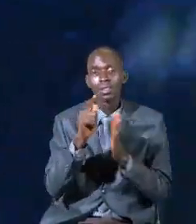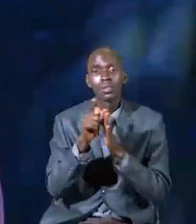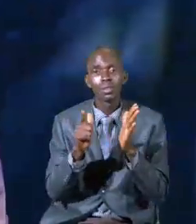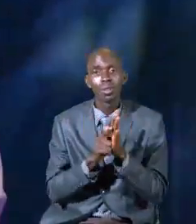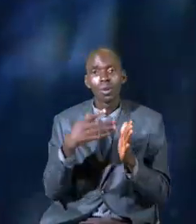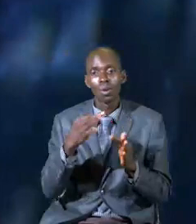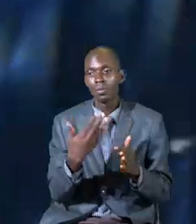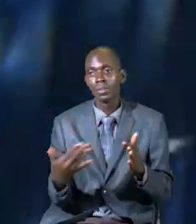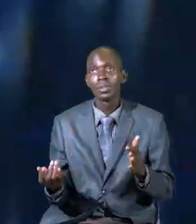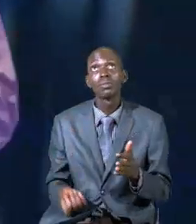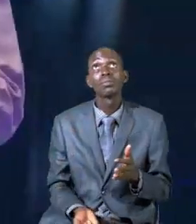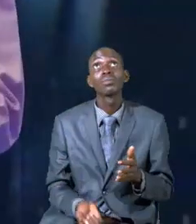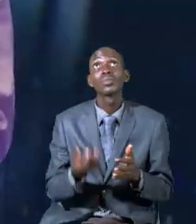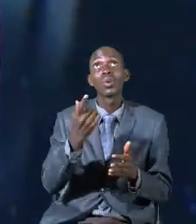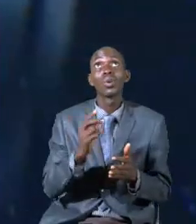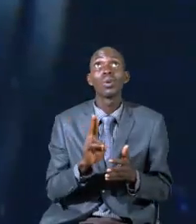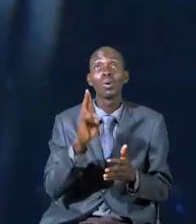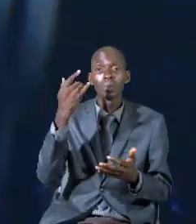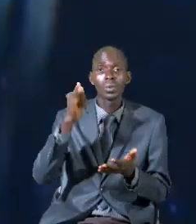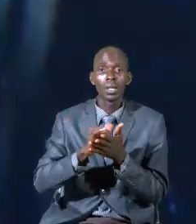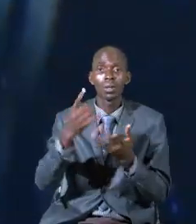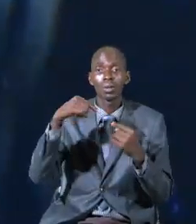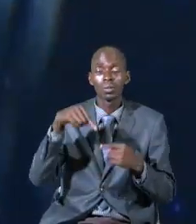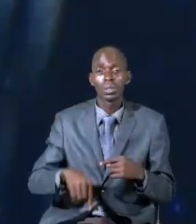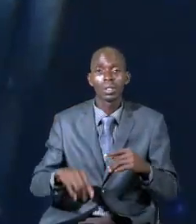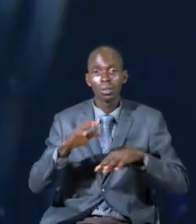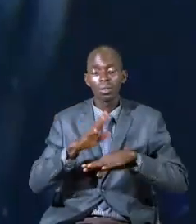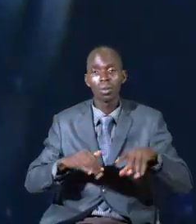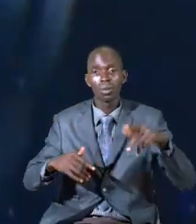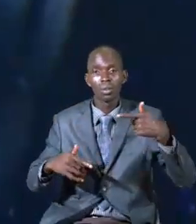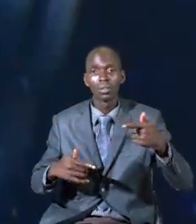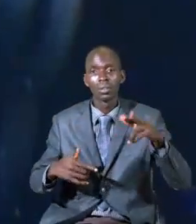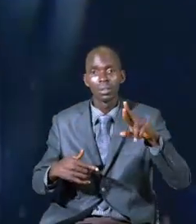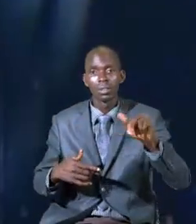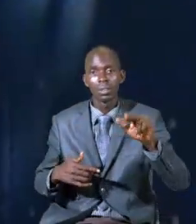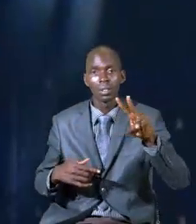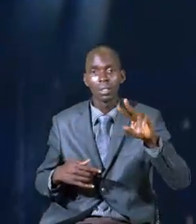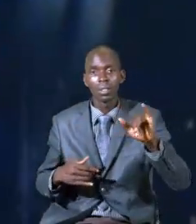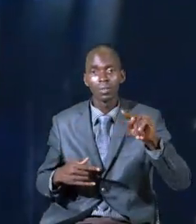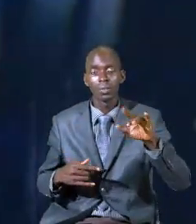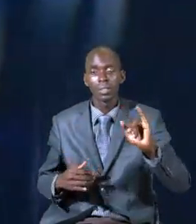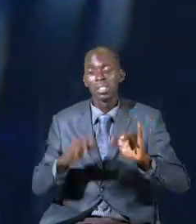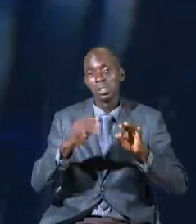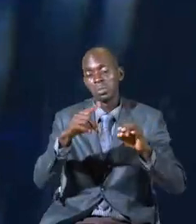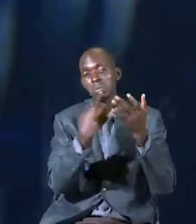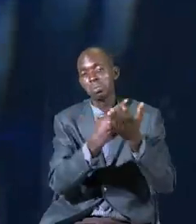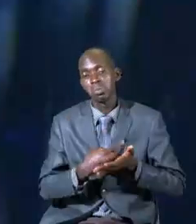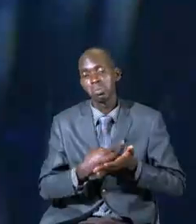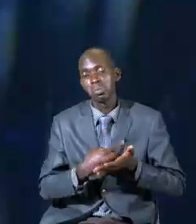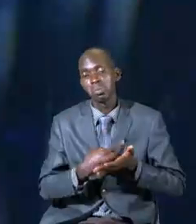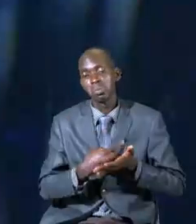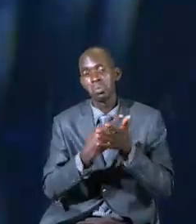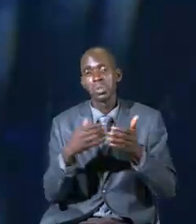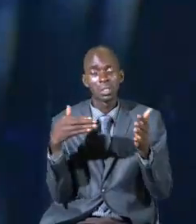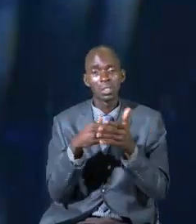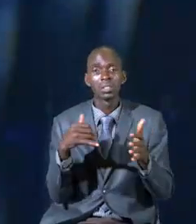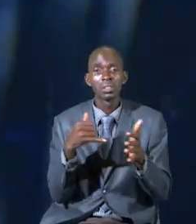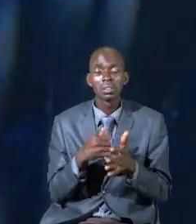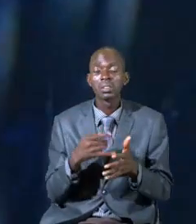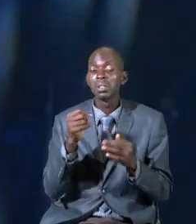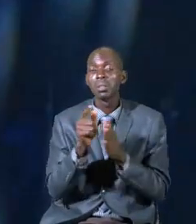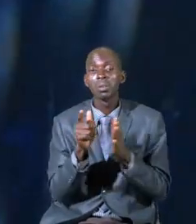of gravity, I'm sorry for you. The law of gravity is there. And the law of gravity is not